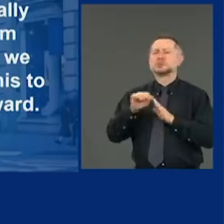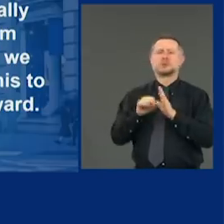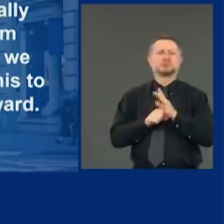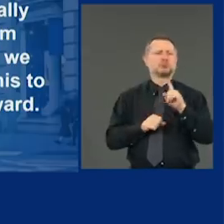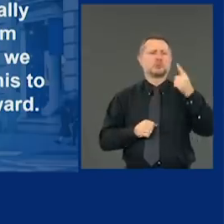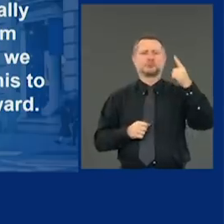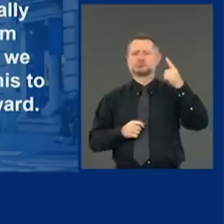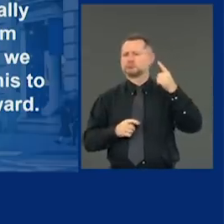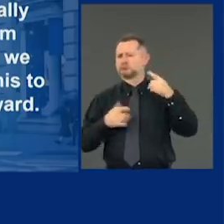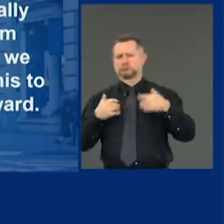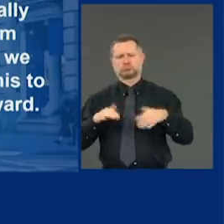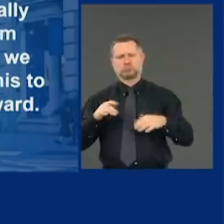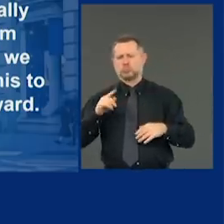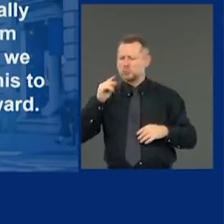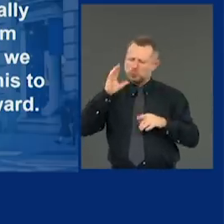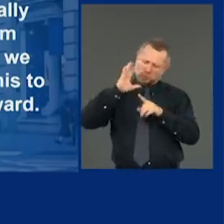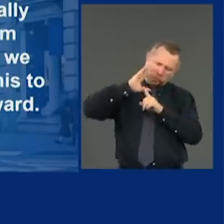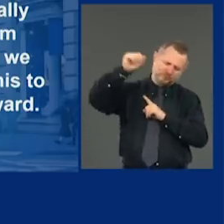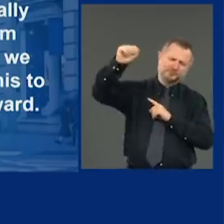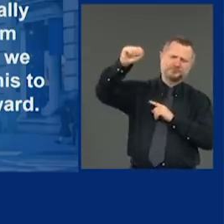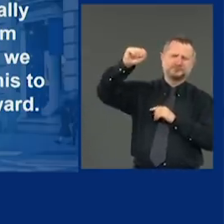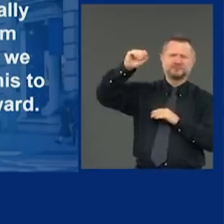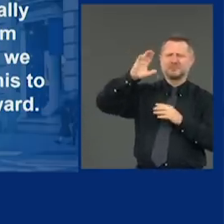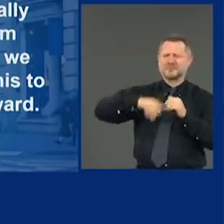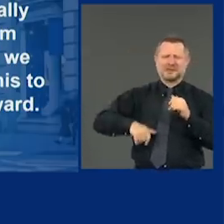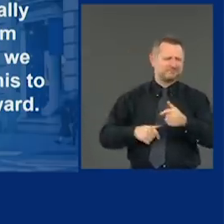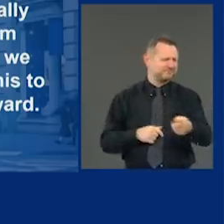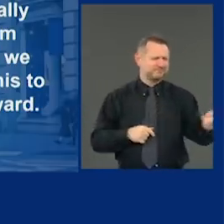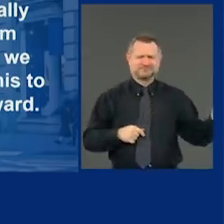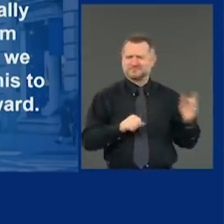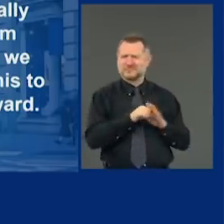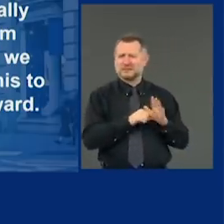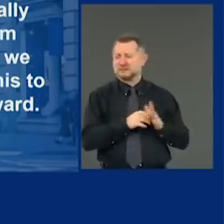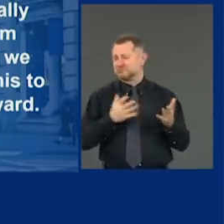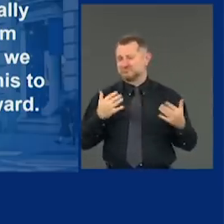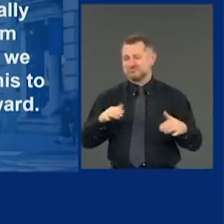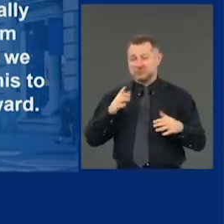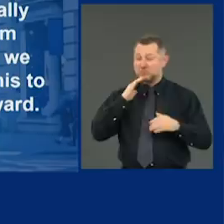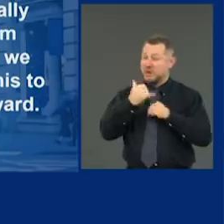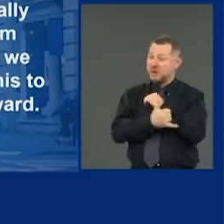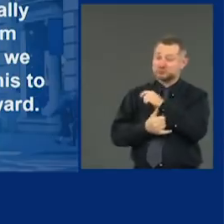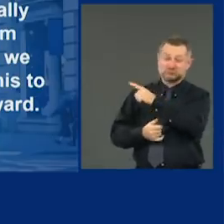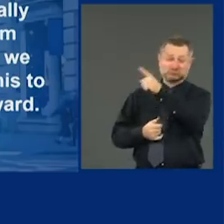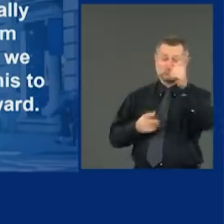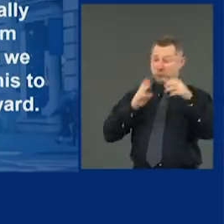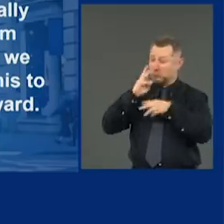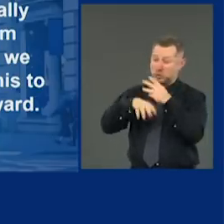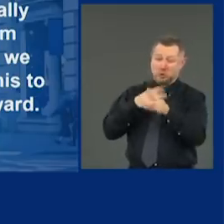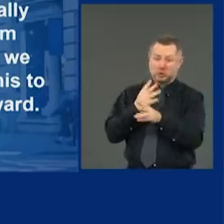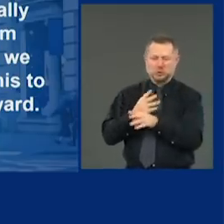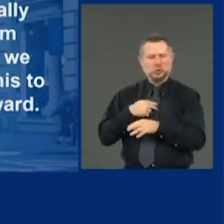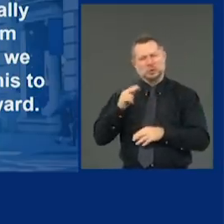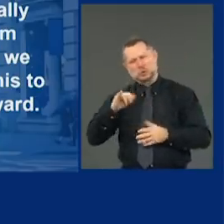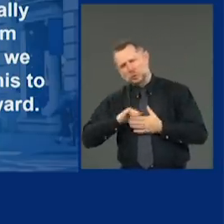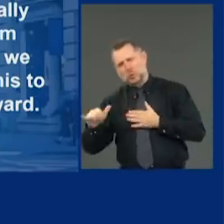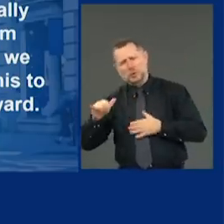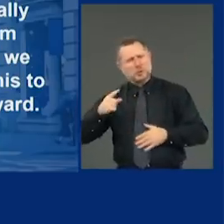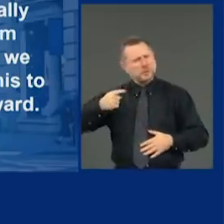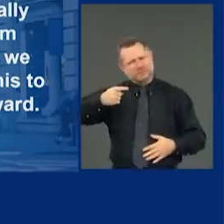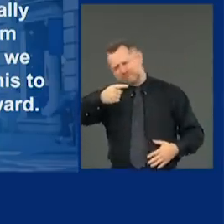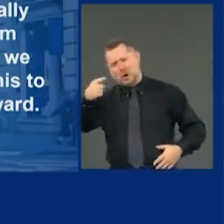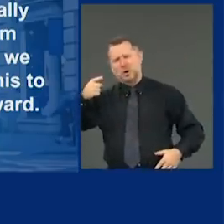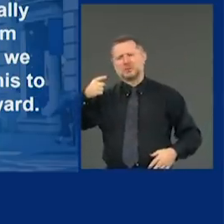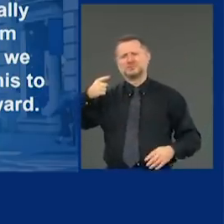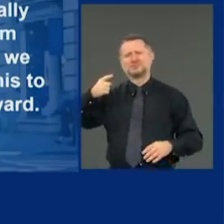We do more testing per capita than most countries on the globe. We do so much testing that we can